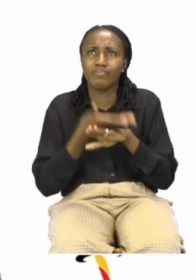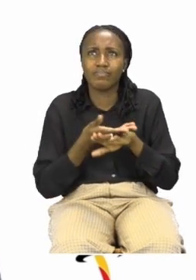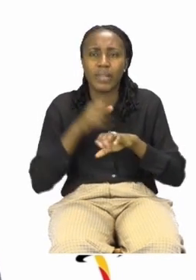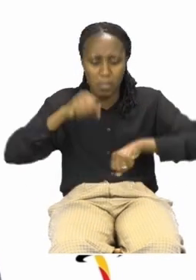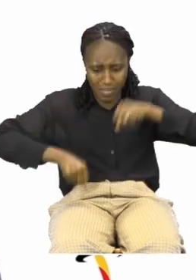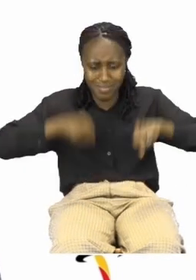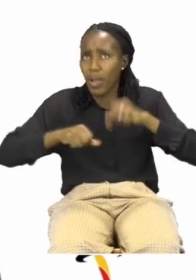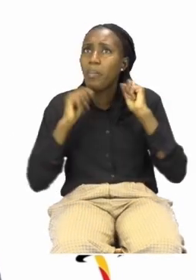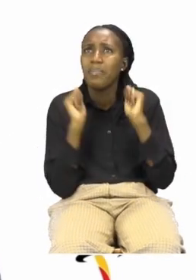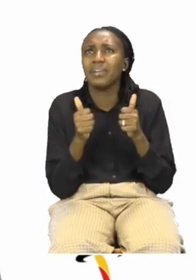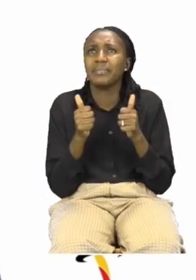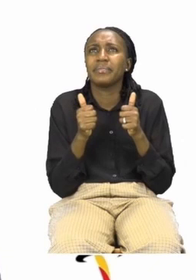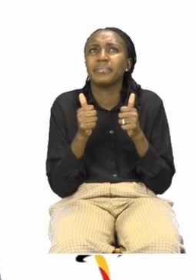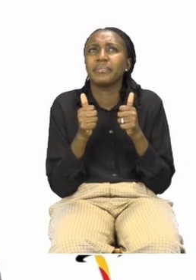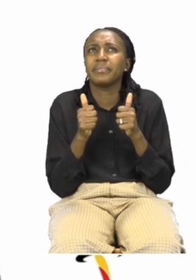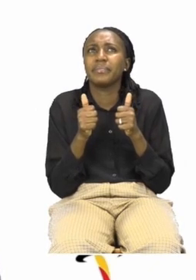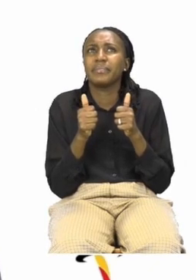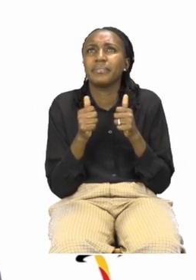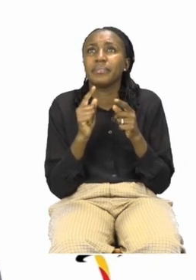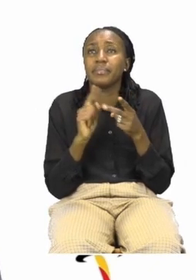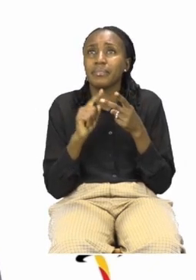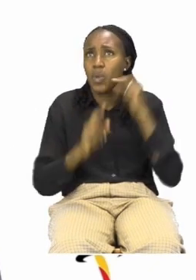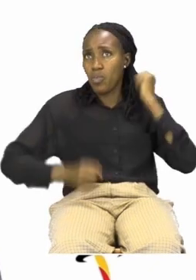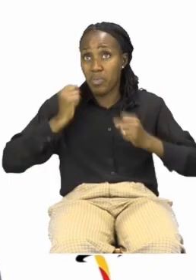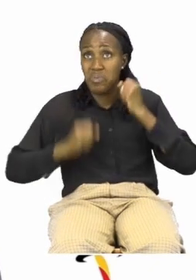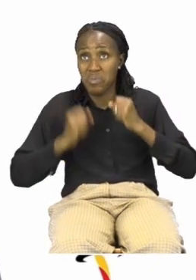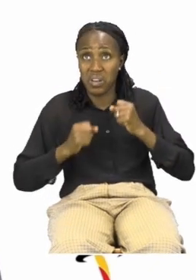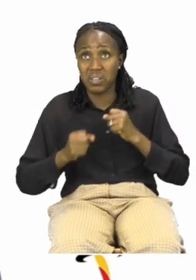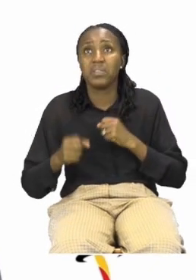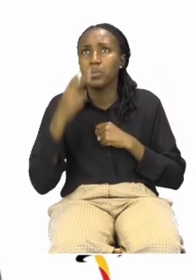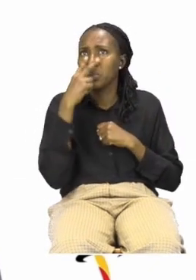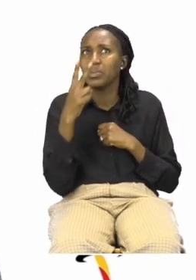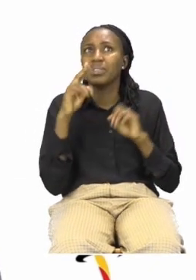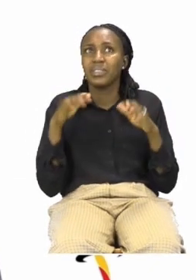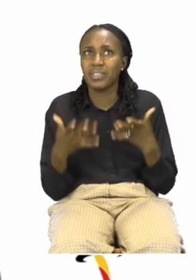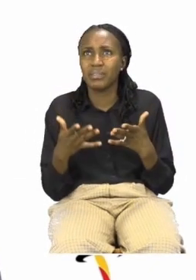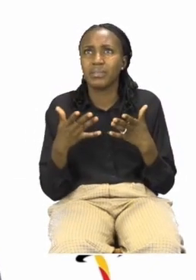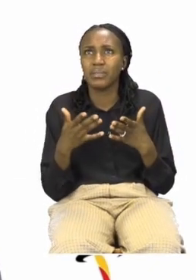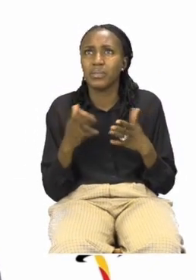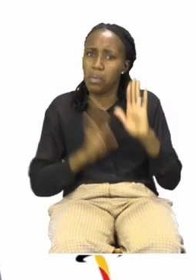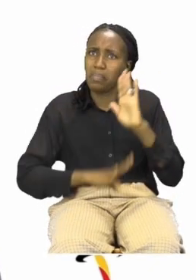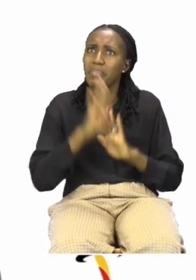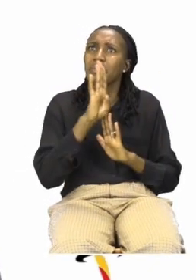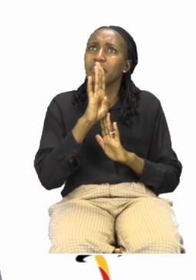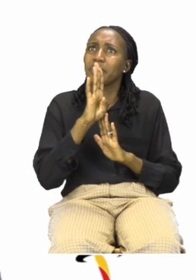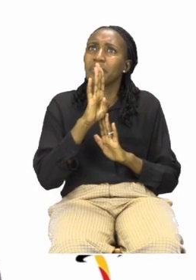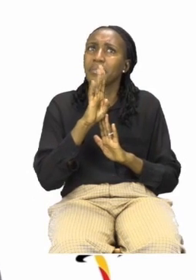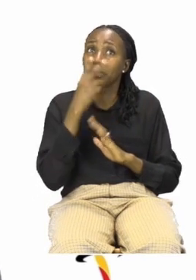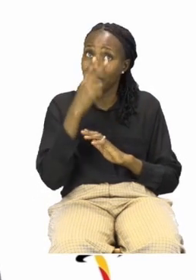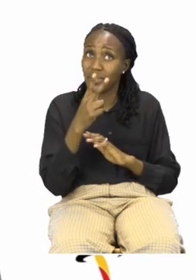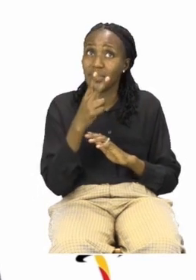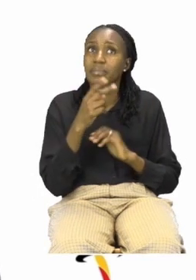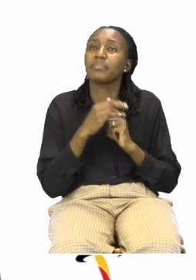well. We looked about athletics. You have seen now, we have achieved it. Athletics, we say it's a priority sports code. Let's plow